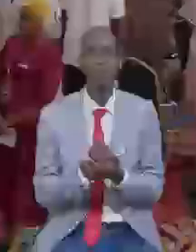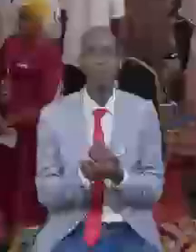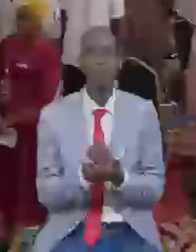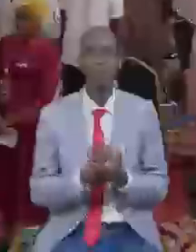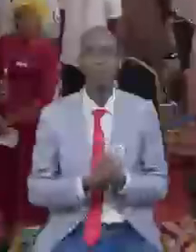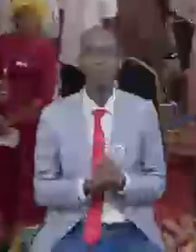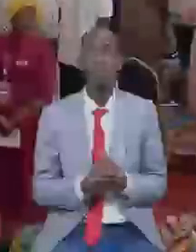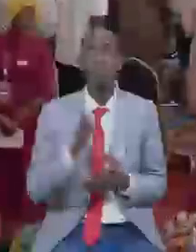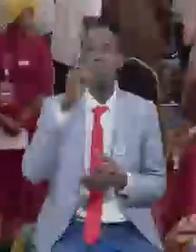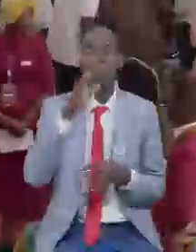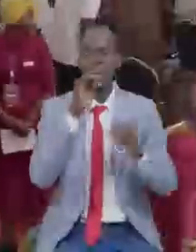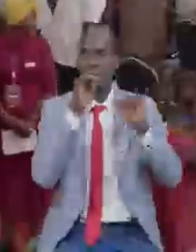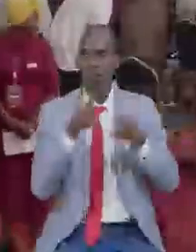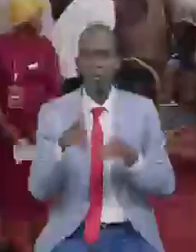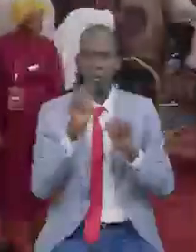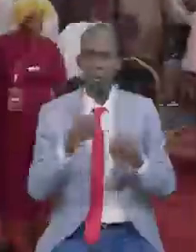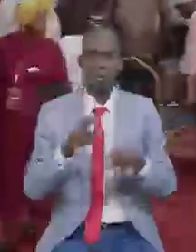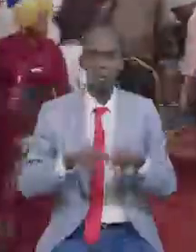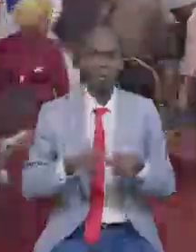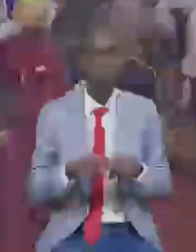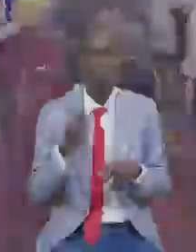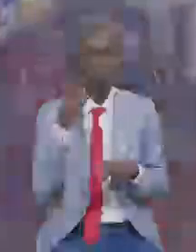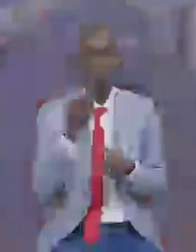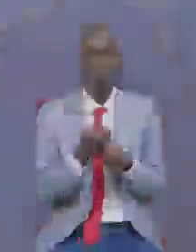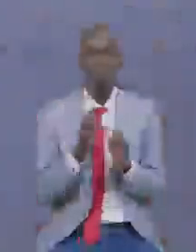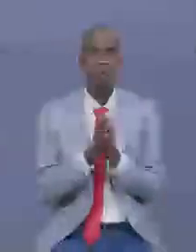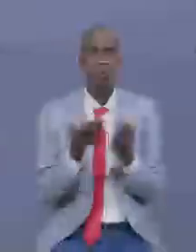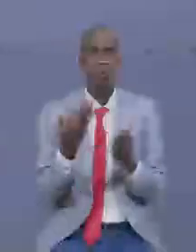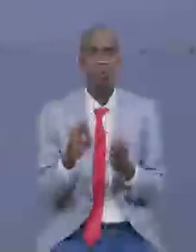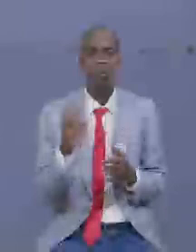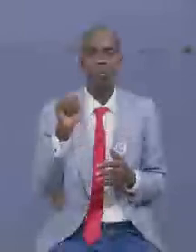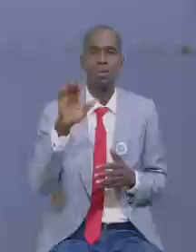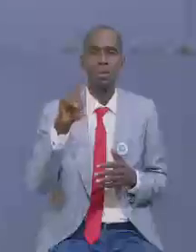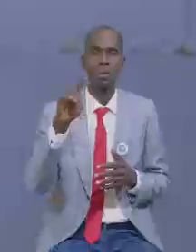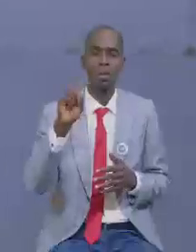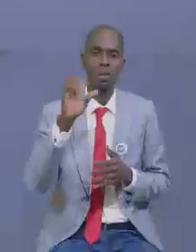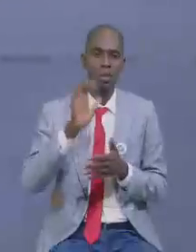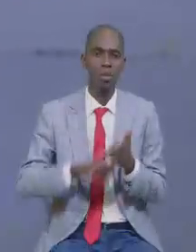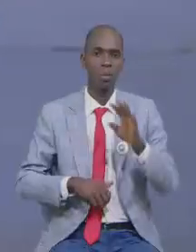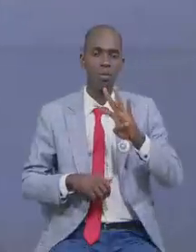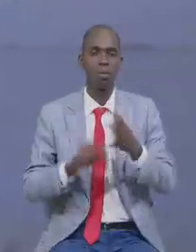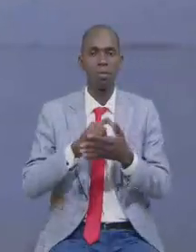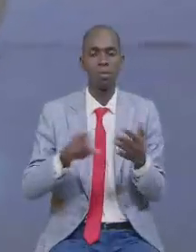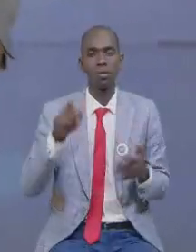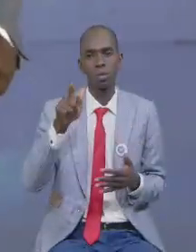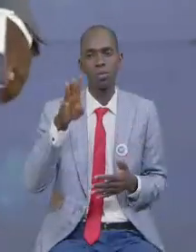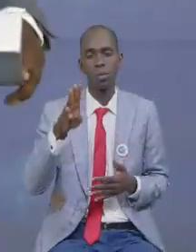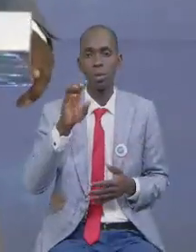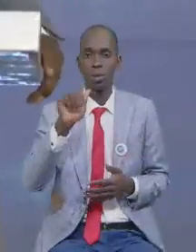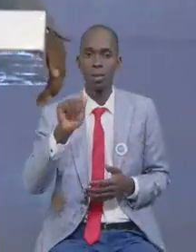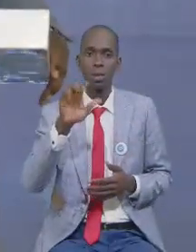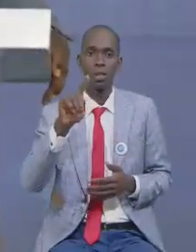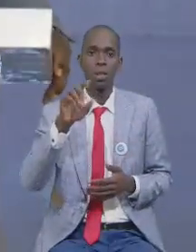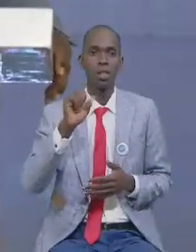God bless you. You can see that we're coming to Acts of the Apostles chapter 4. And I'm reading from verse 24. Acts of the